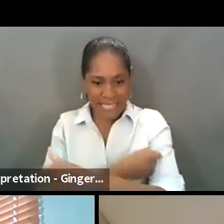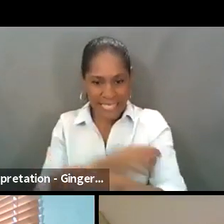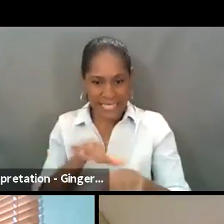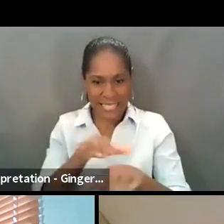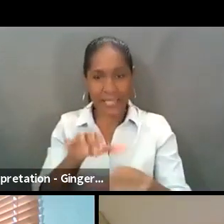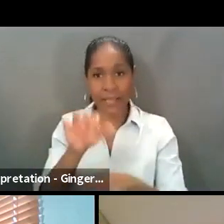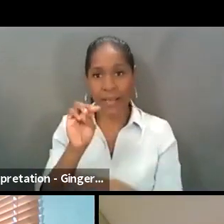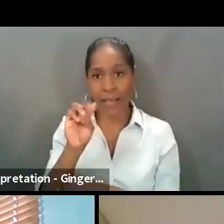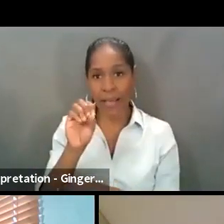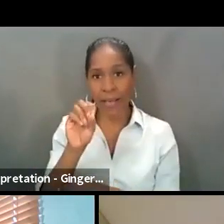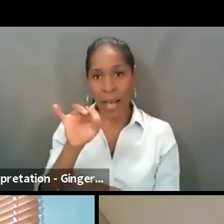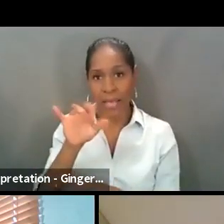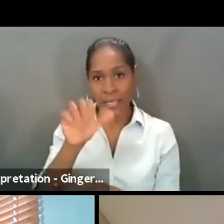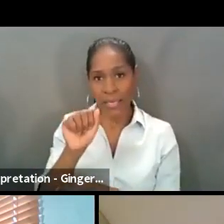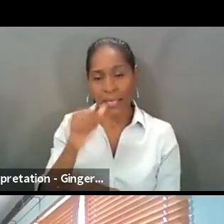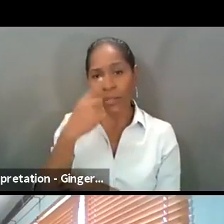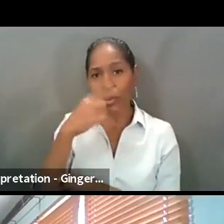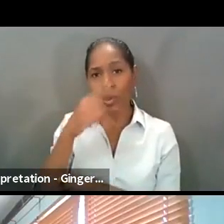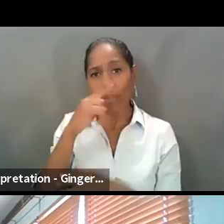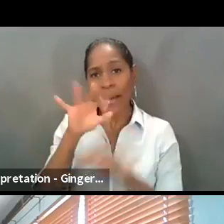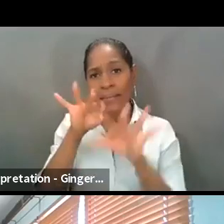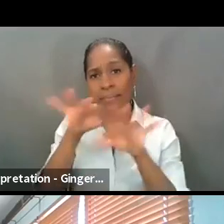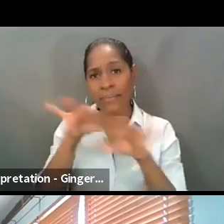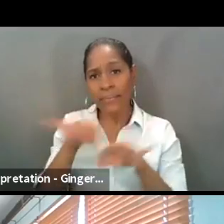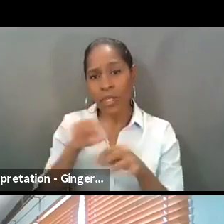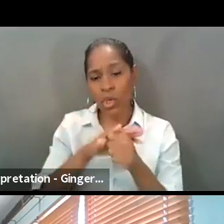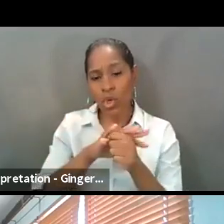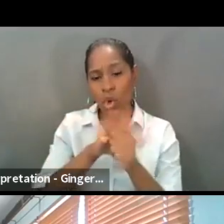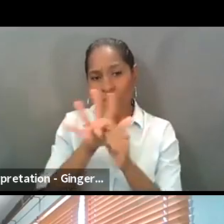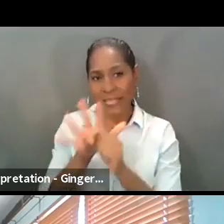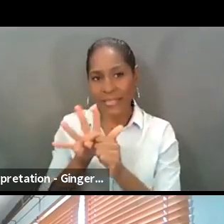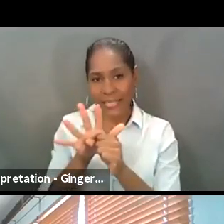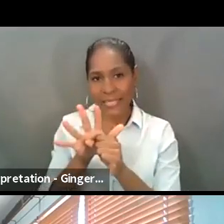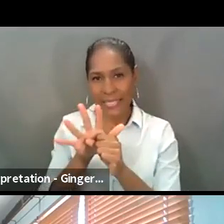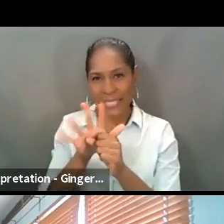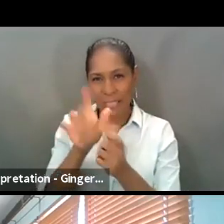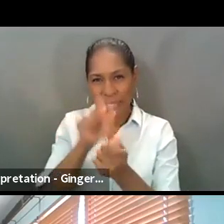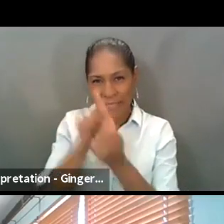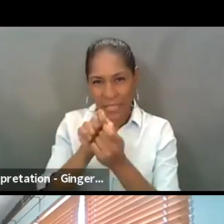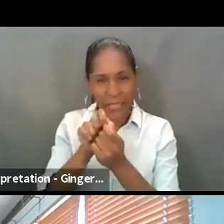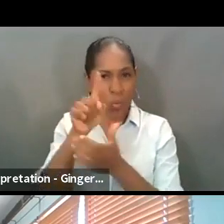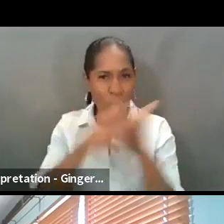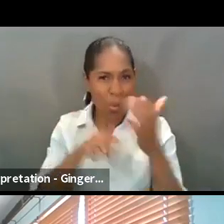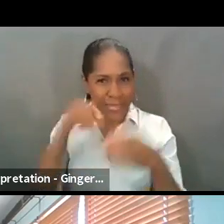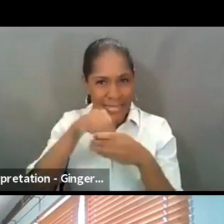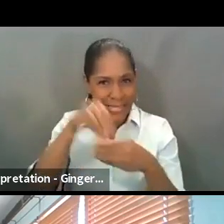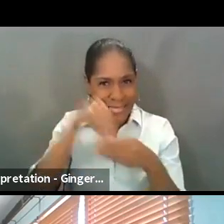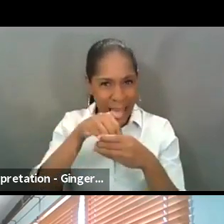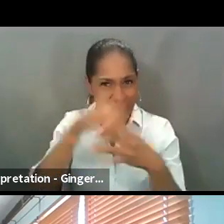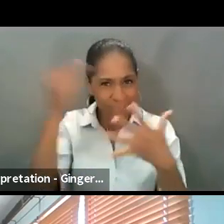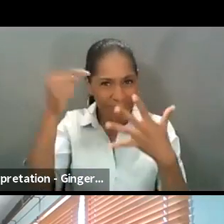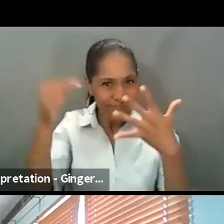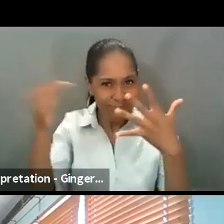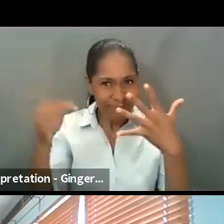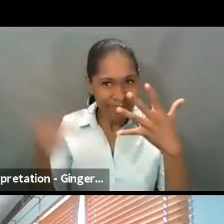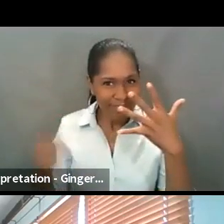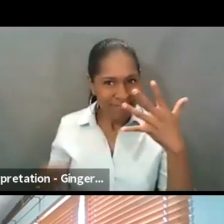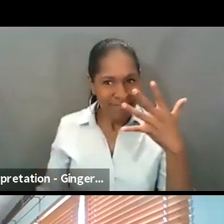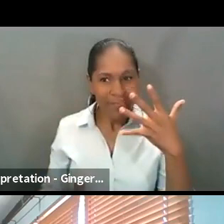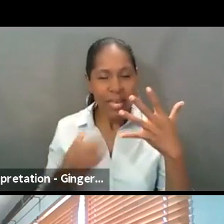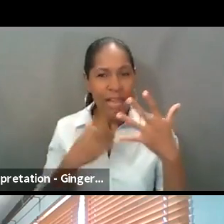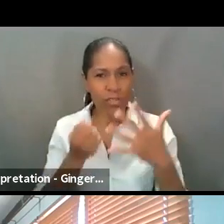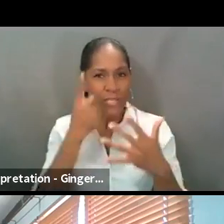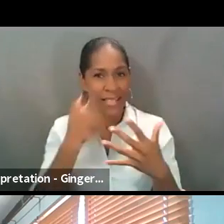me through the COVID-19 vaccine specifically, some of the ingredients? I understand that there's different types